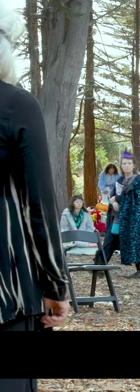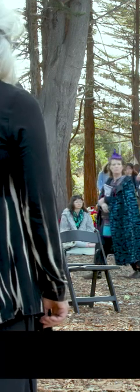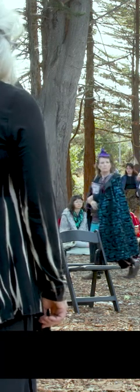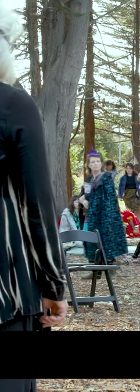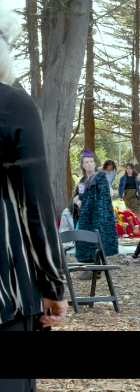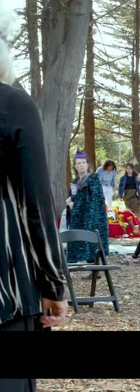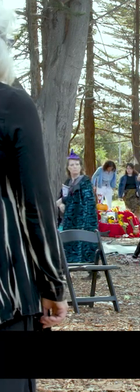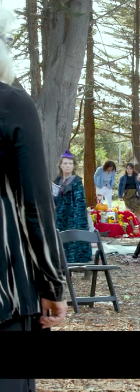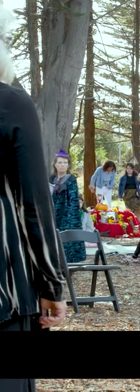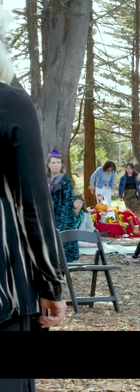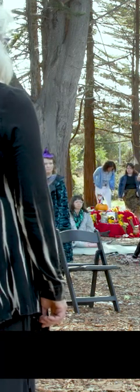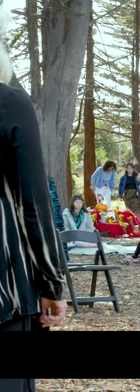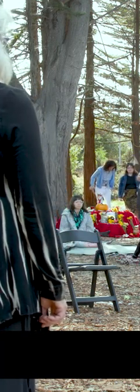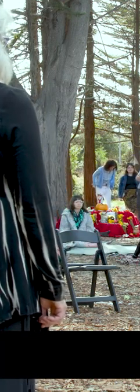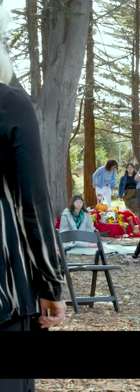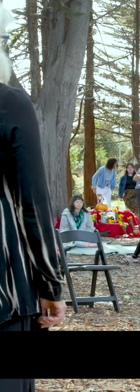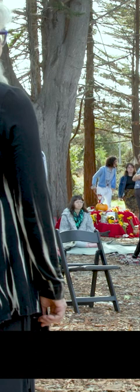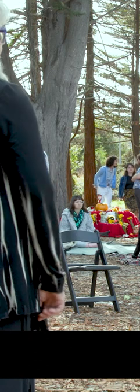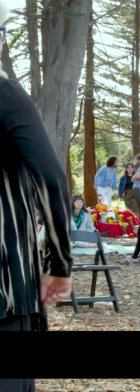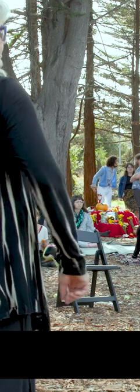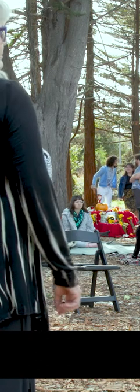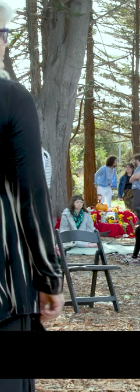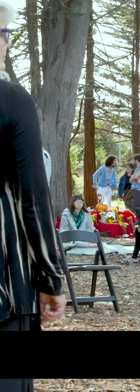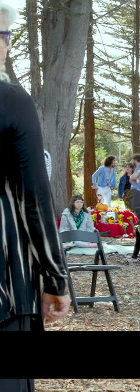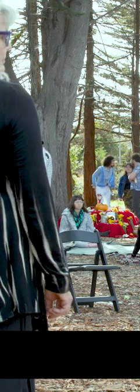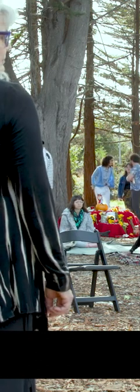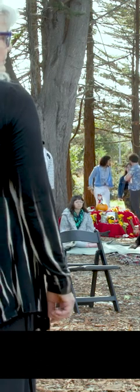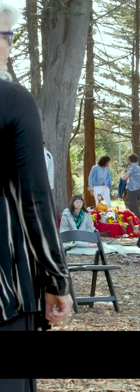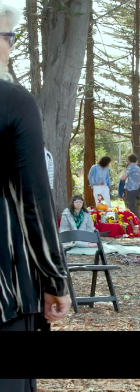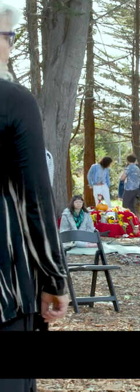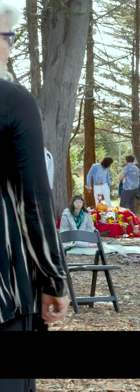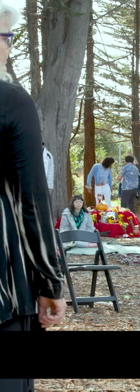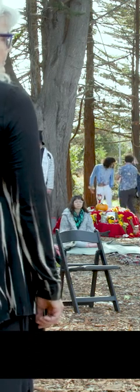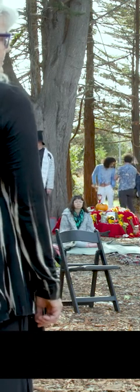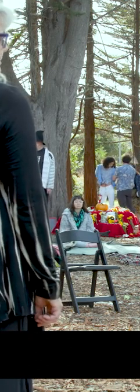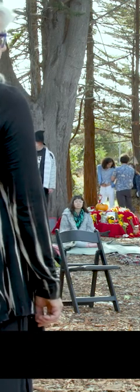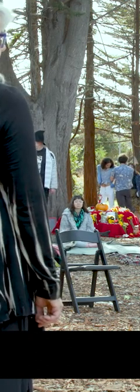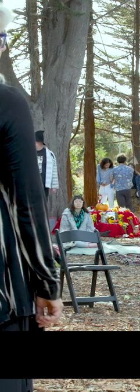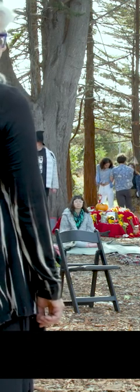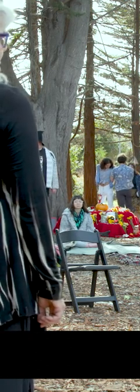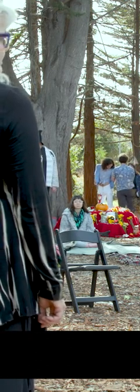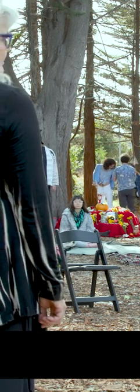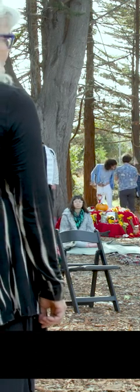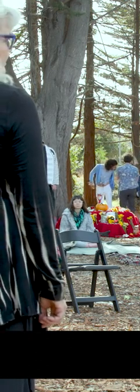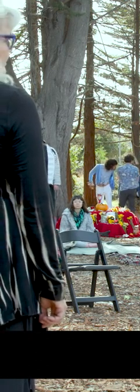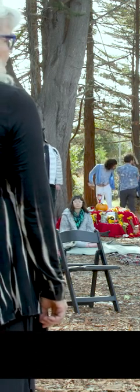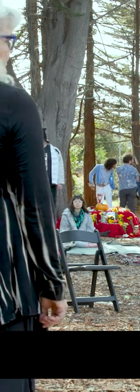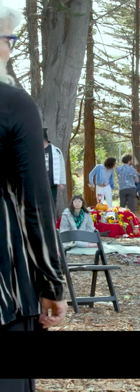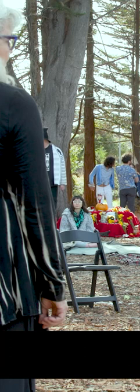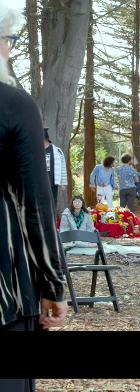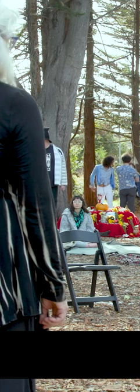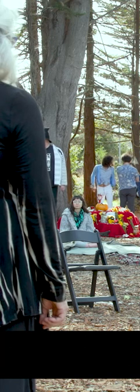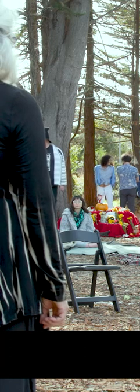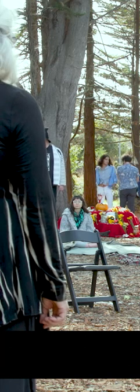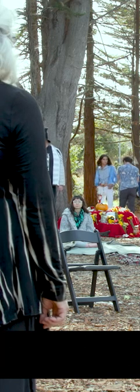Sebastian Fuentes Vargas, Judith Ozonok, Judith Lane,